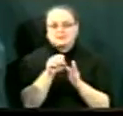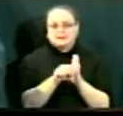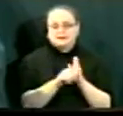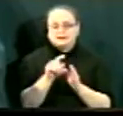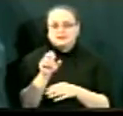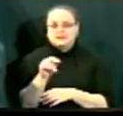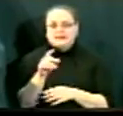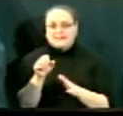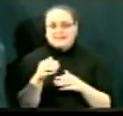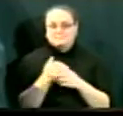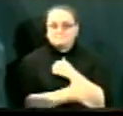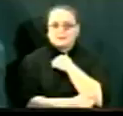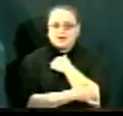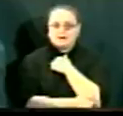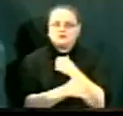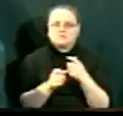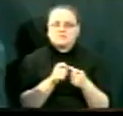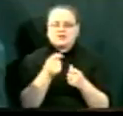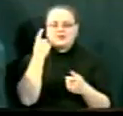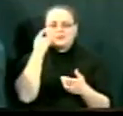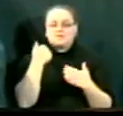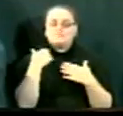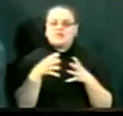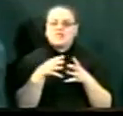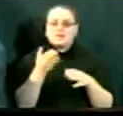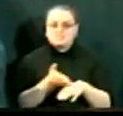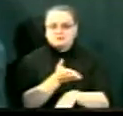in particular, I think we have a lot of improvement